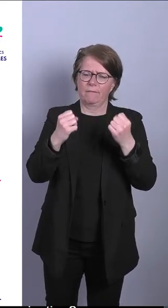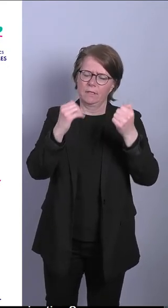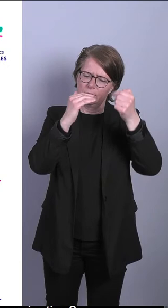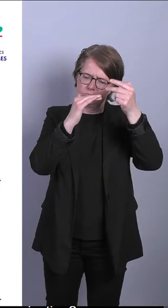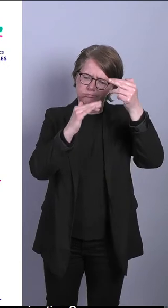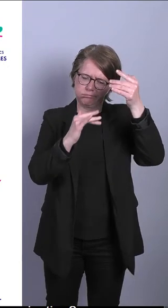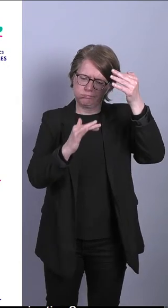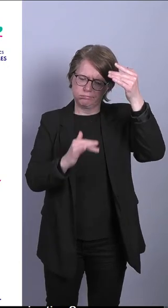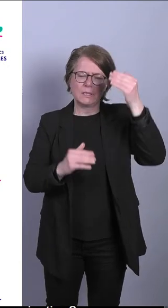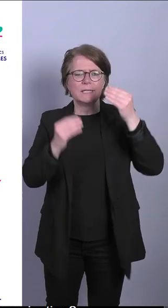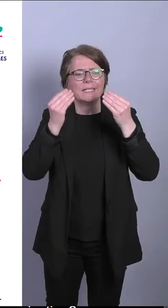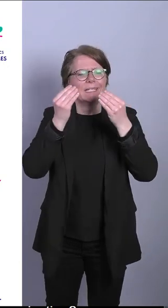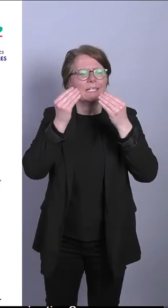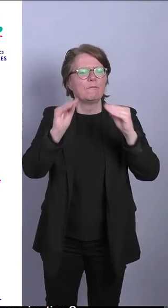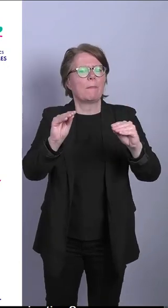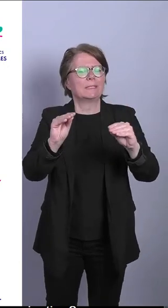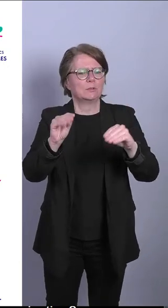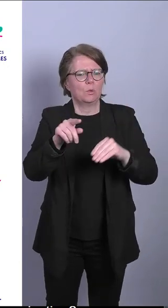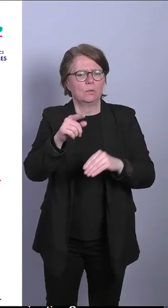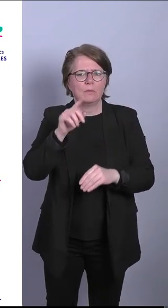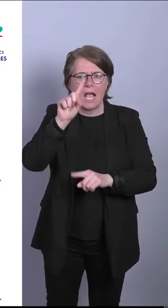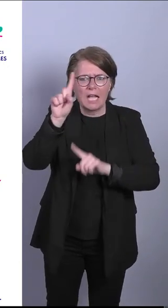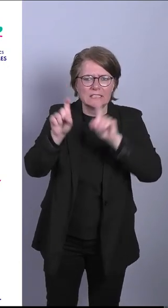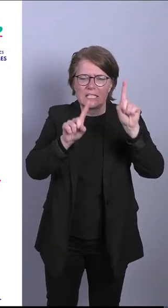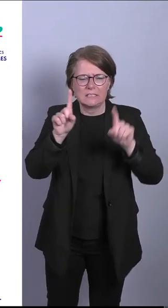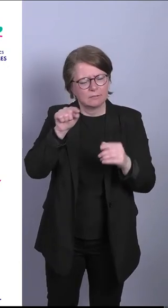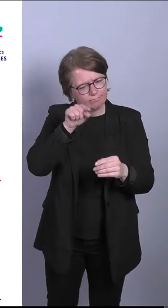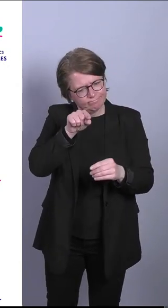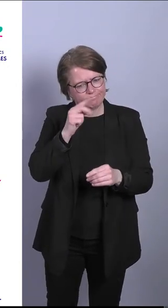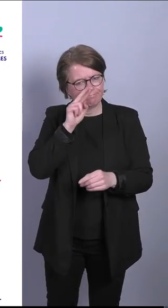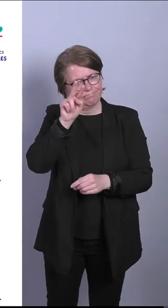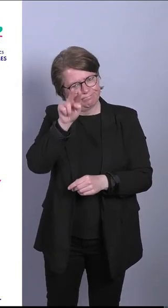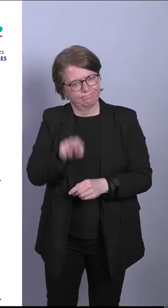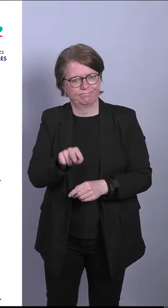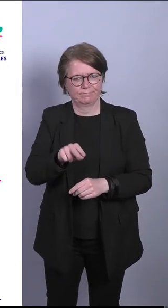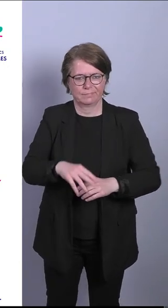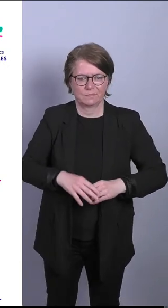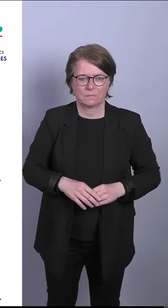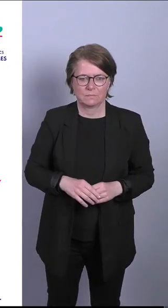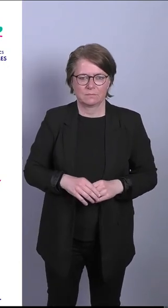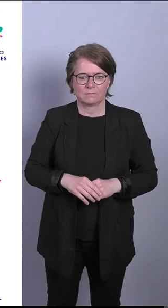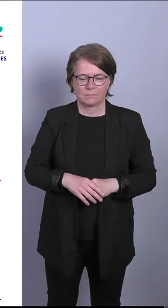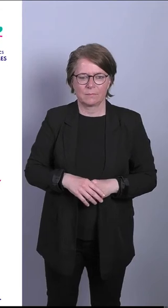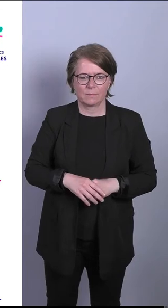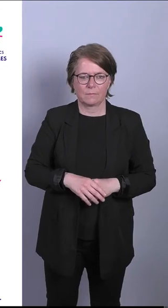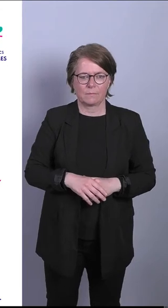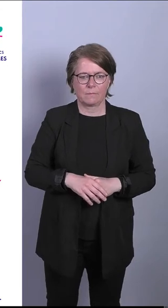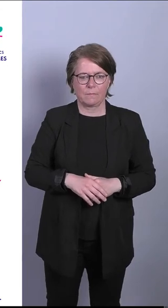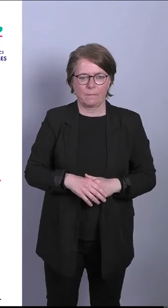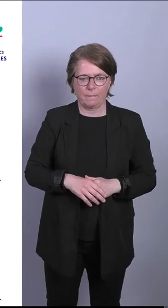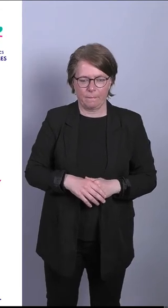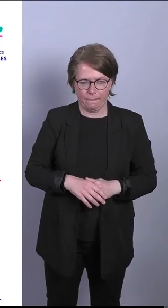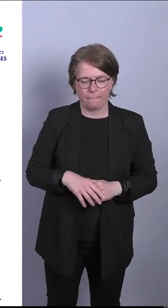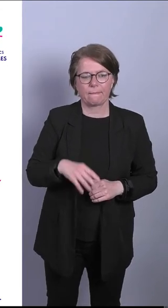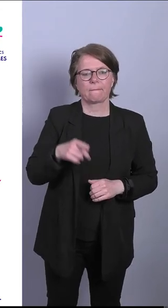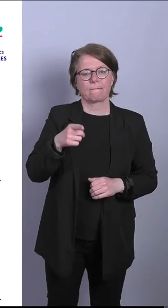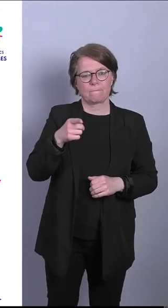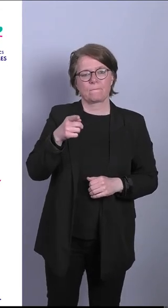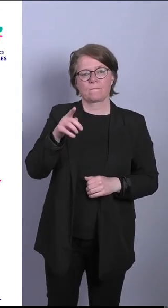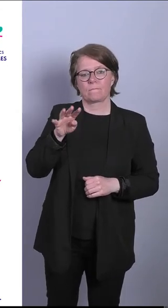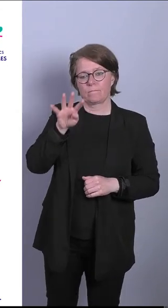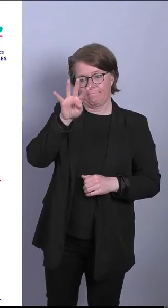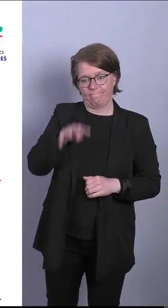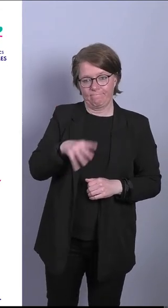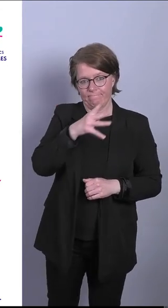now. And the shifts have been published for all volunteers, nearly 90,000 shifts. So I request everyone